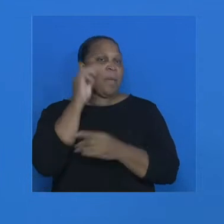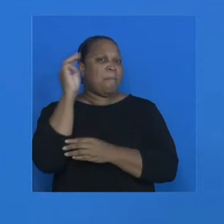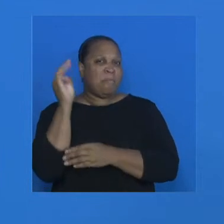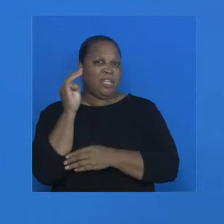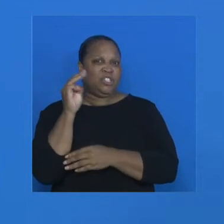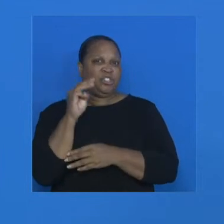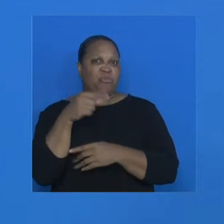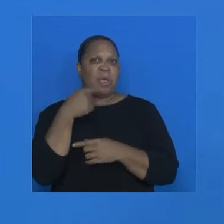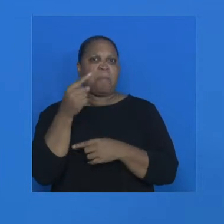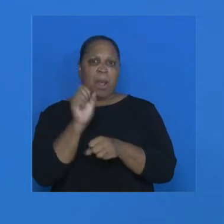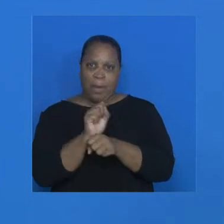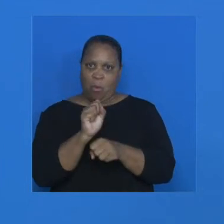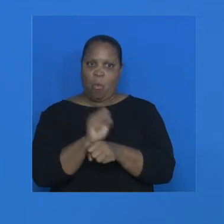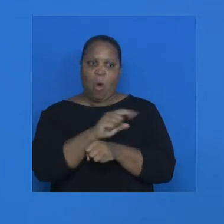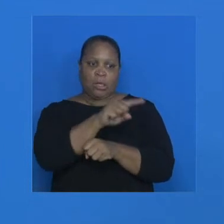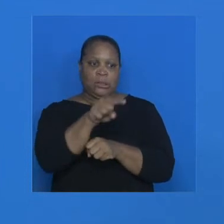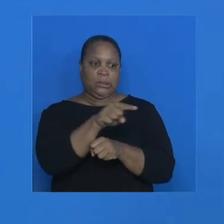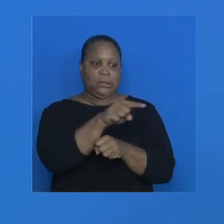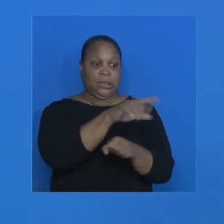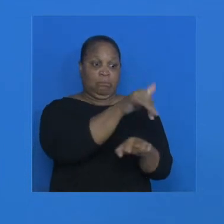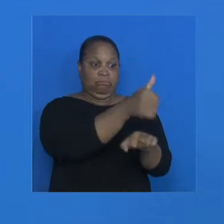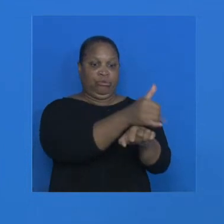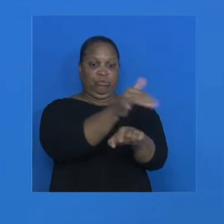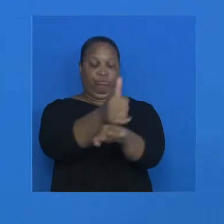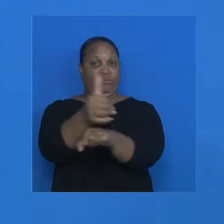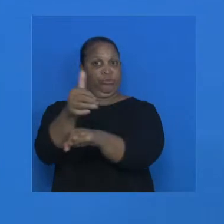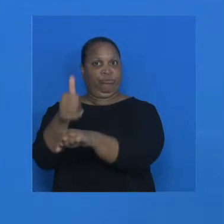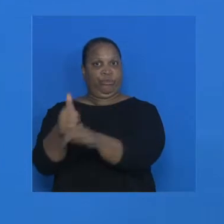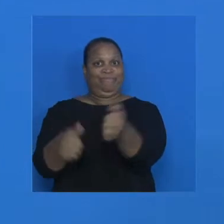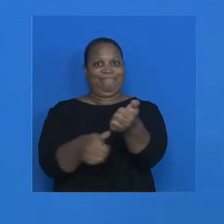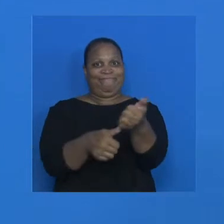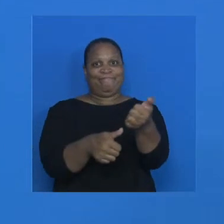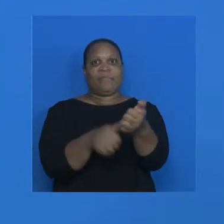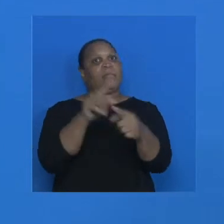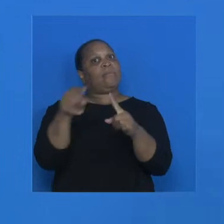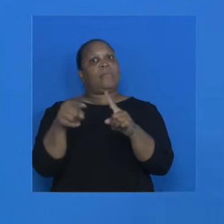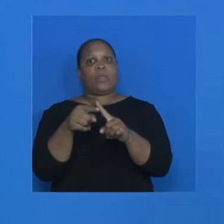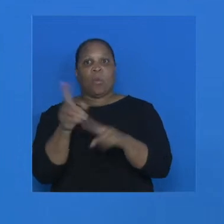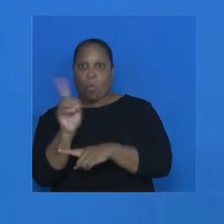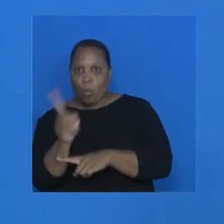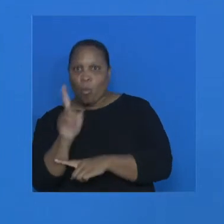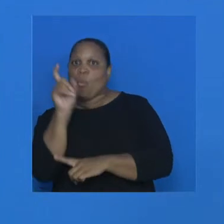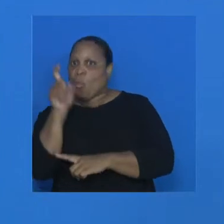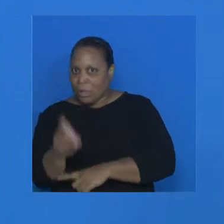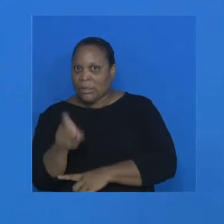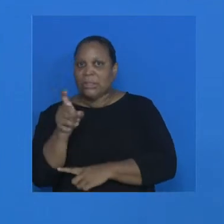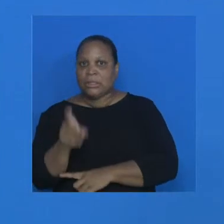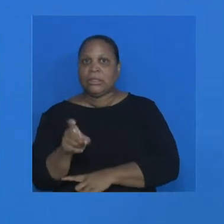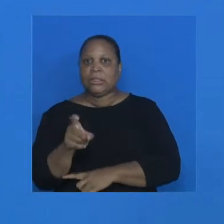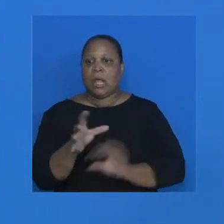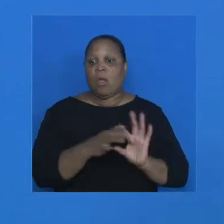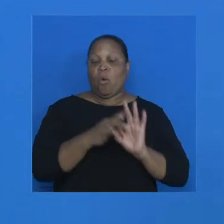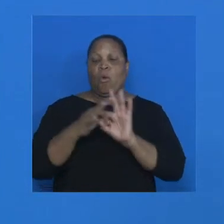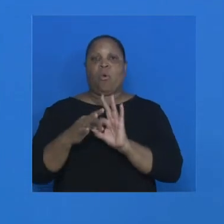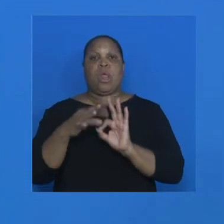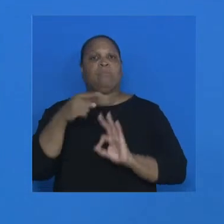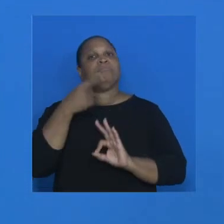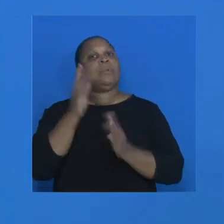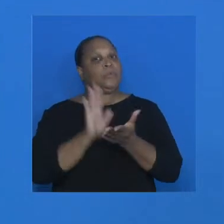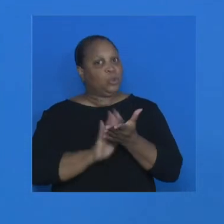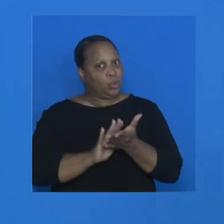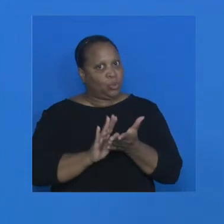Public Works have their resources positioned to assist where and when needed. As it relates to public